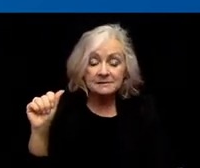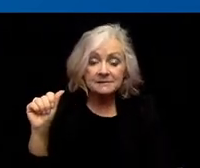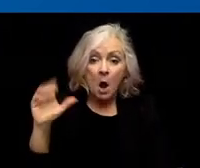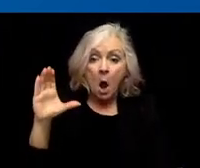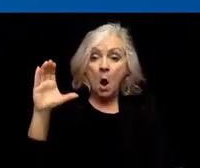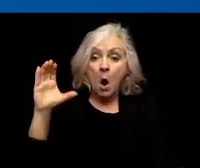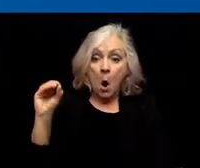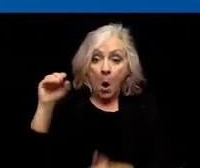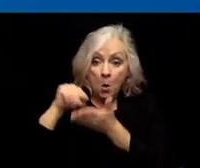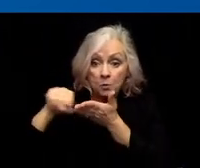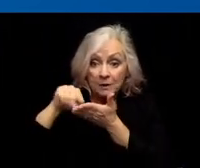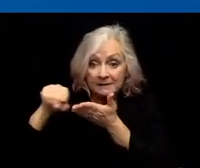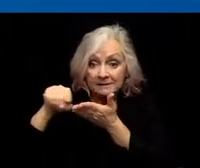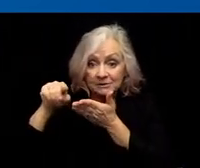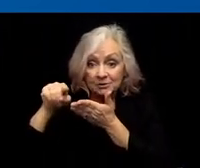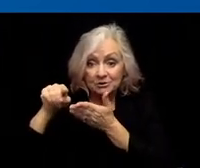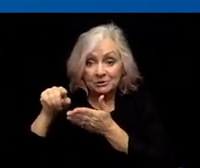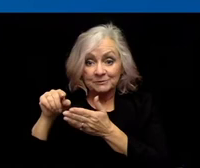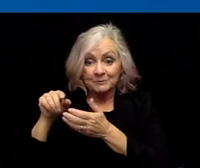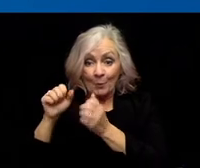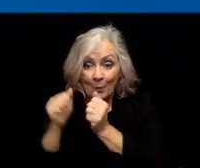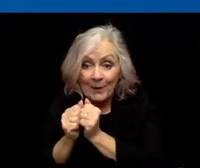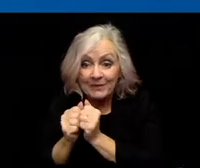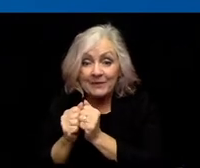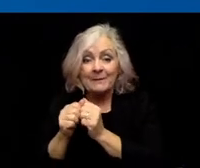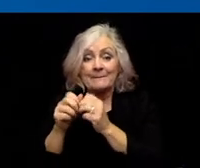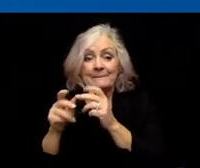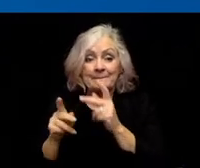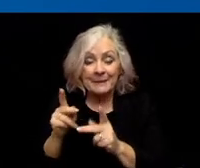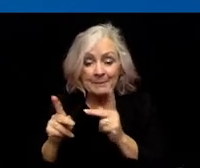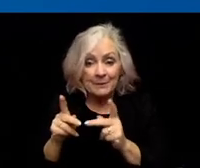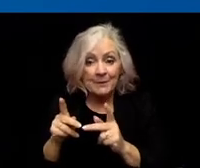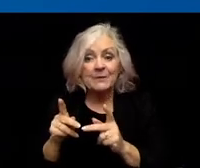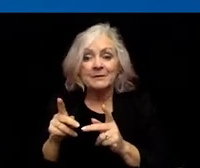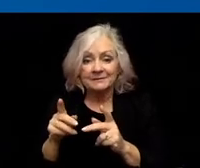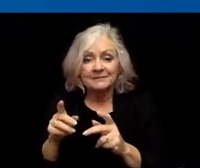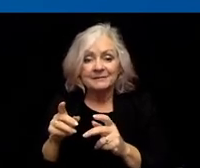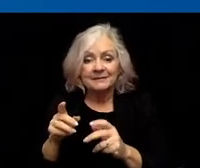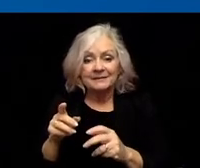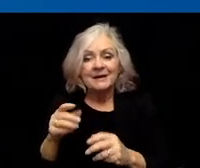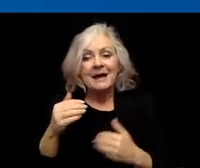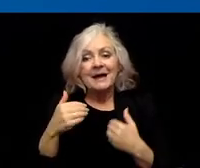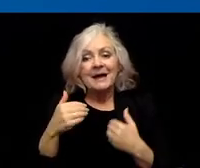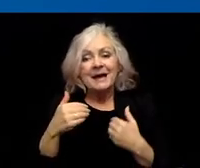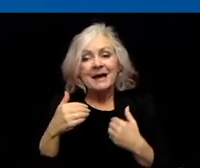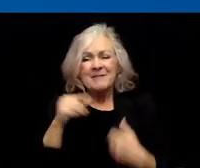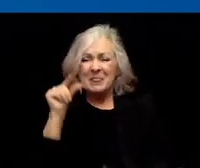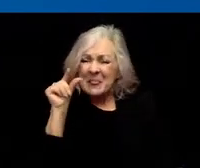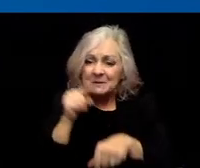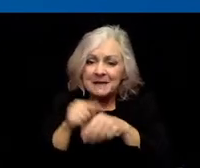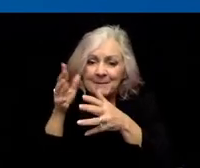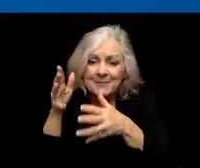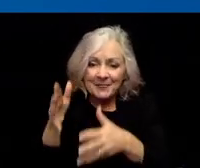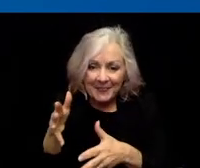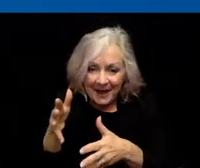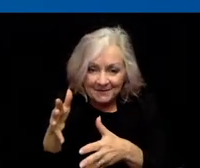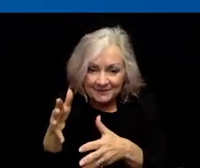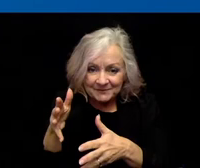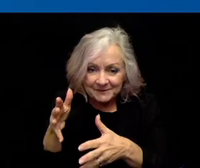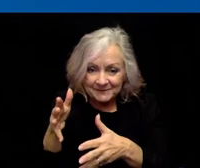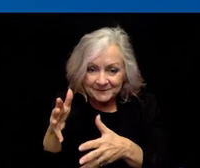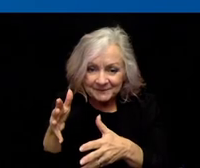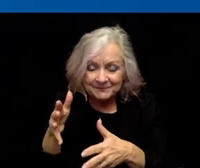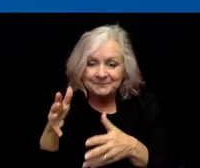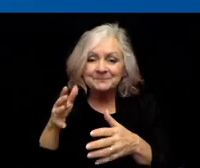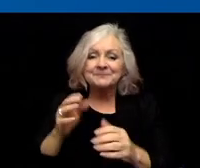co-researching with people without intellectual and developmental disabilities. We have a little time left. I just want to finish off with a question that's